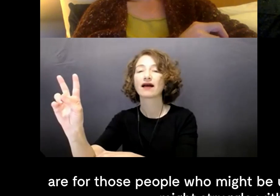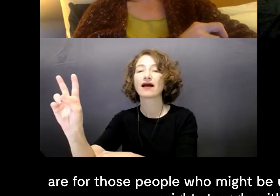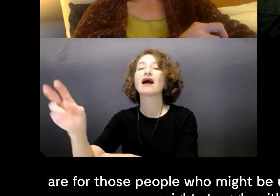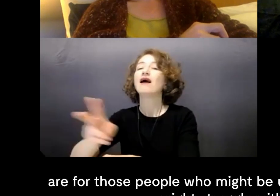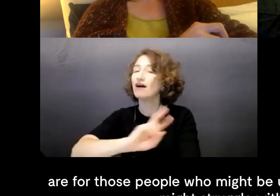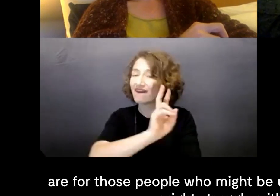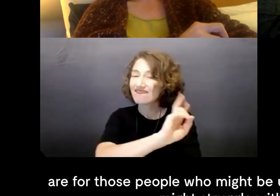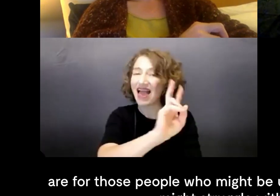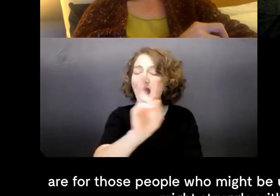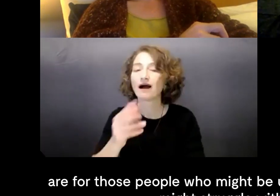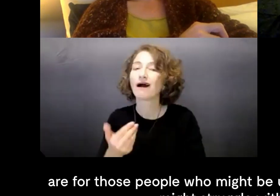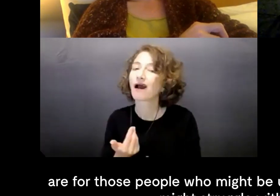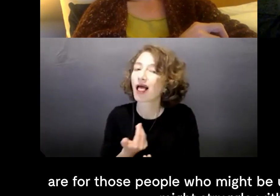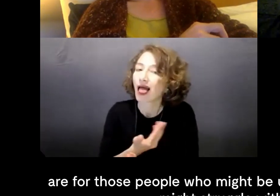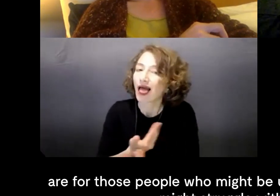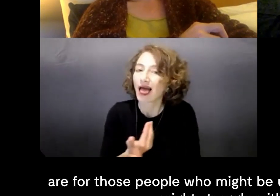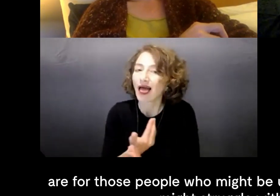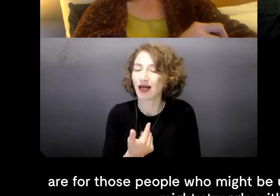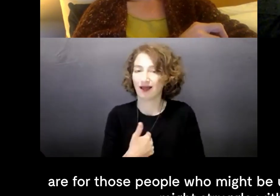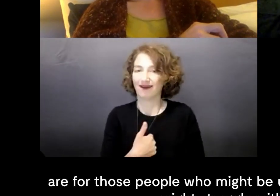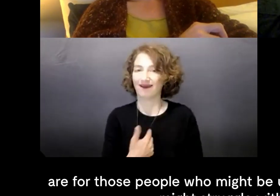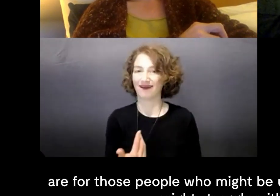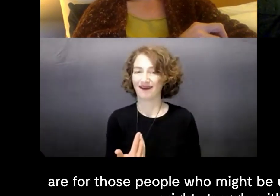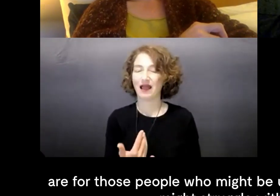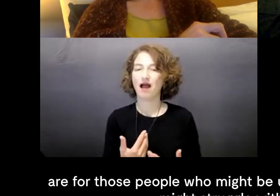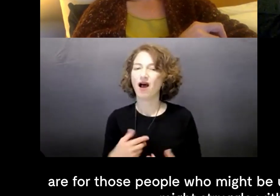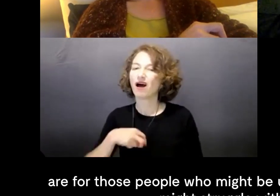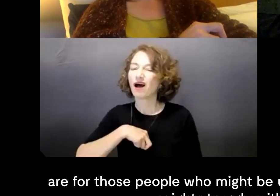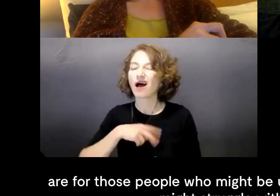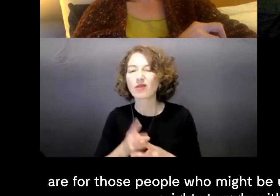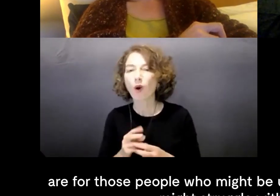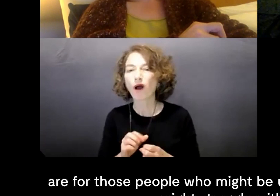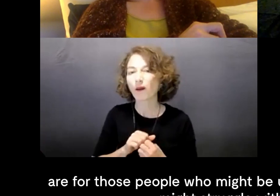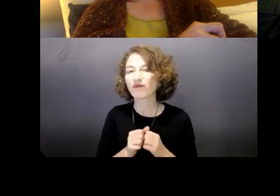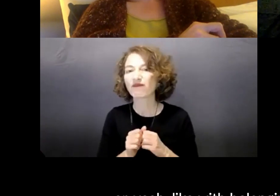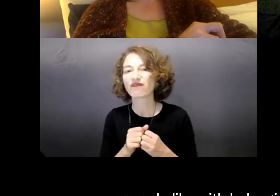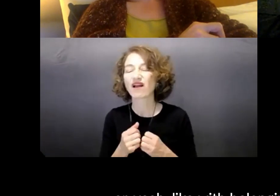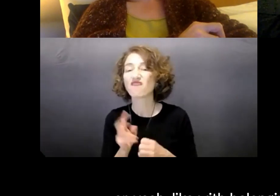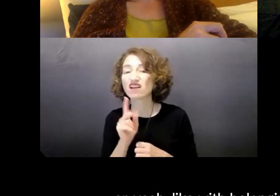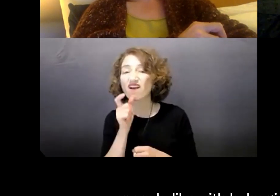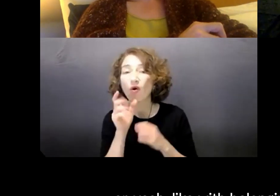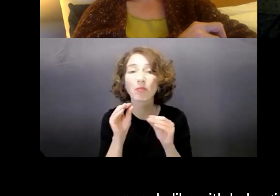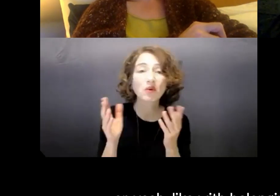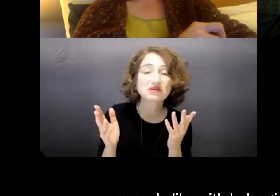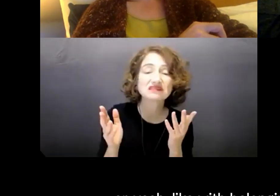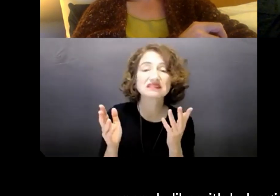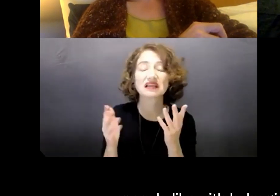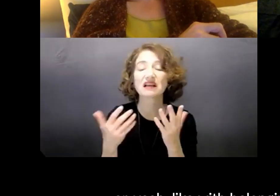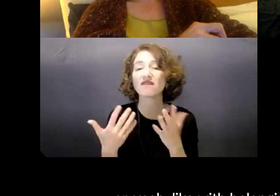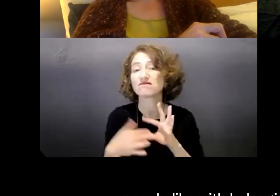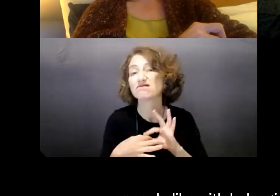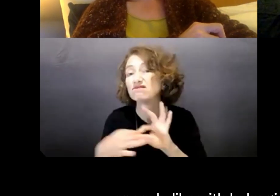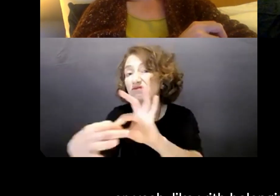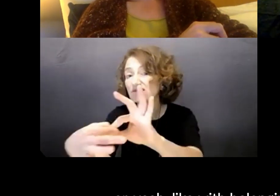might be unsure about things and who might struggle with them words, or like with belonging